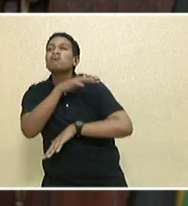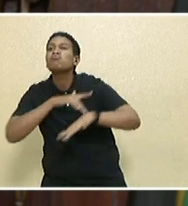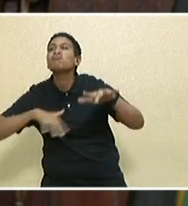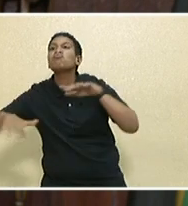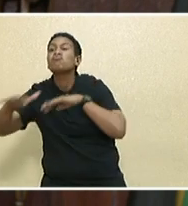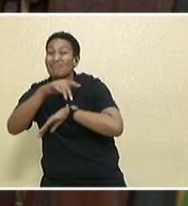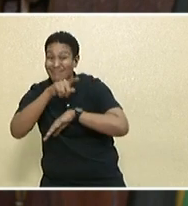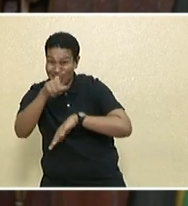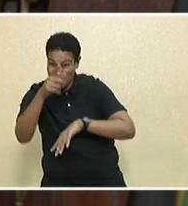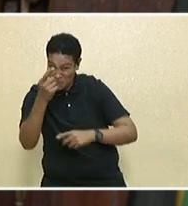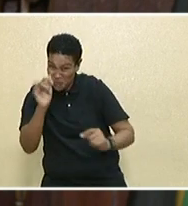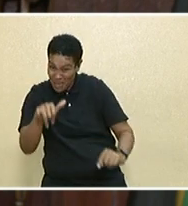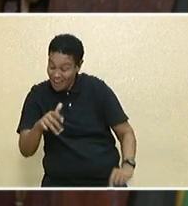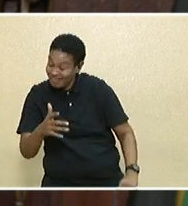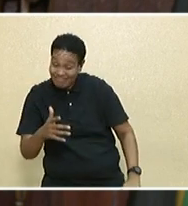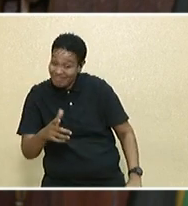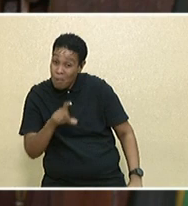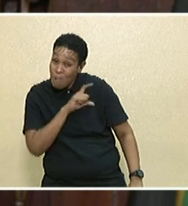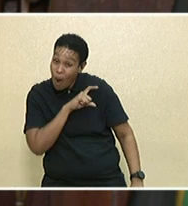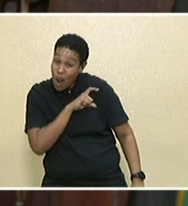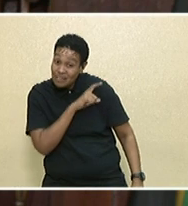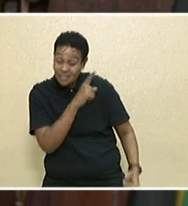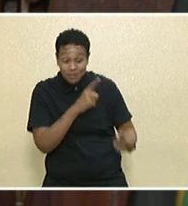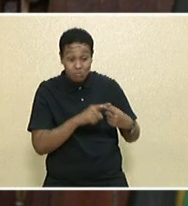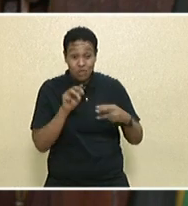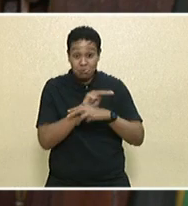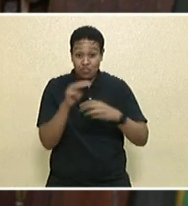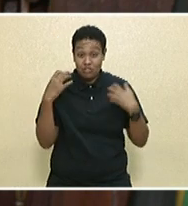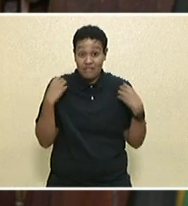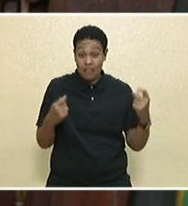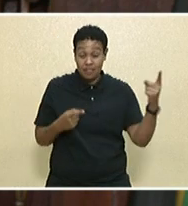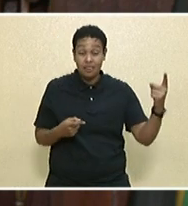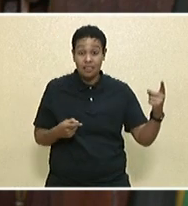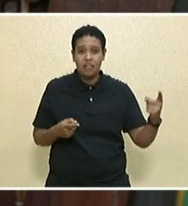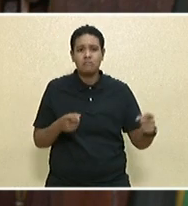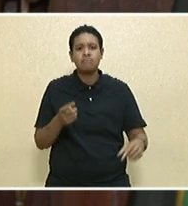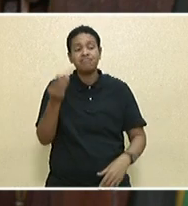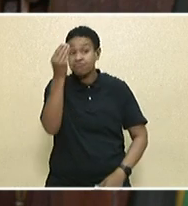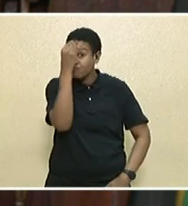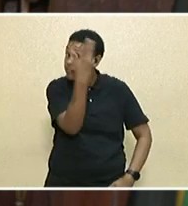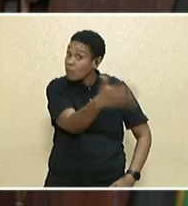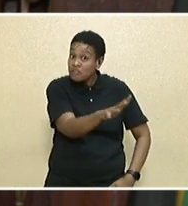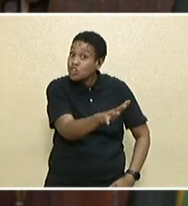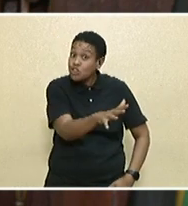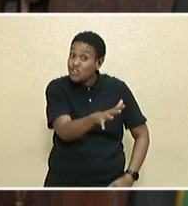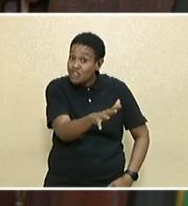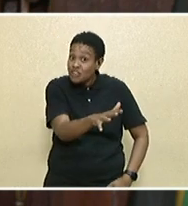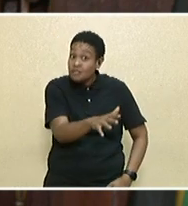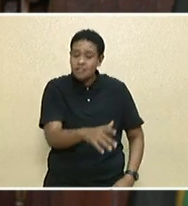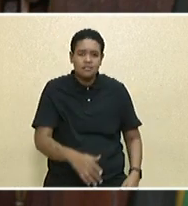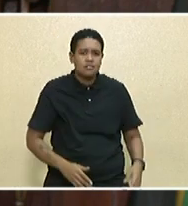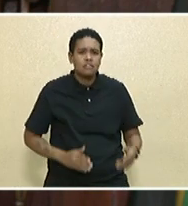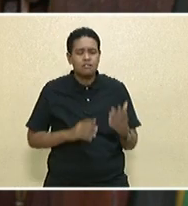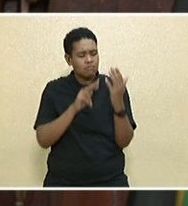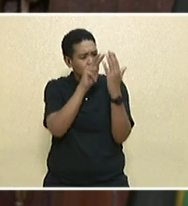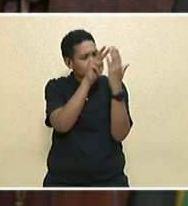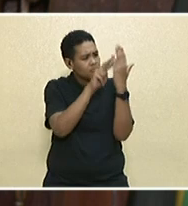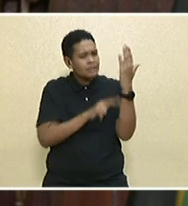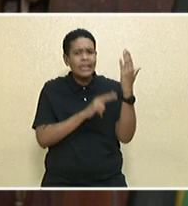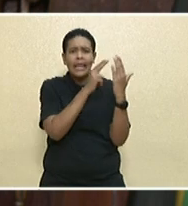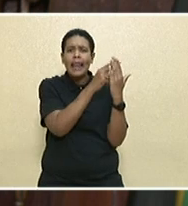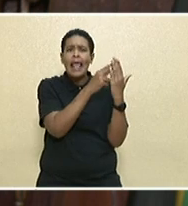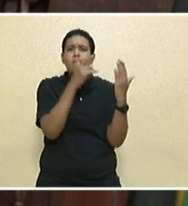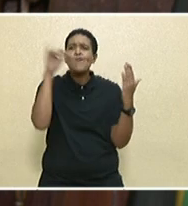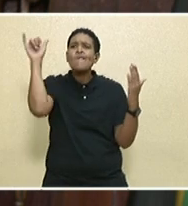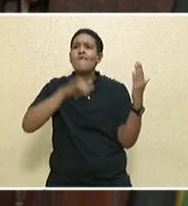that the police and the Ministry of Health have been instructed to go through the manifest,